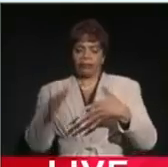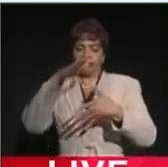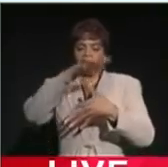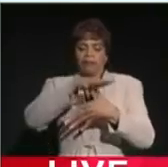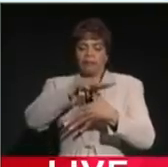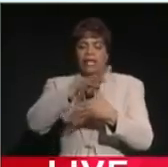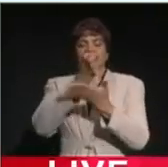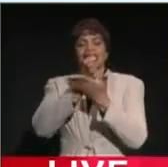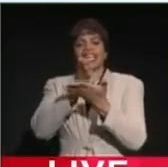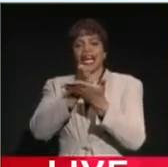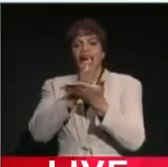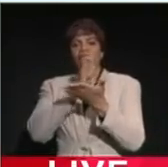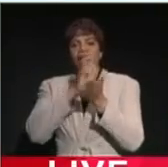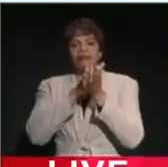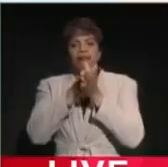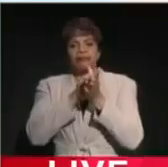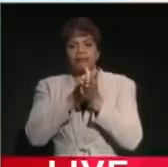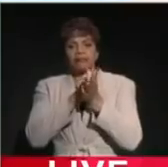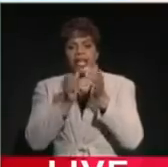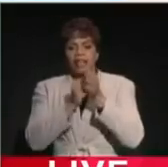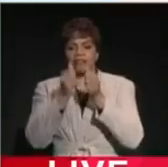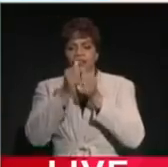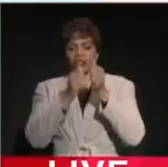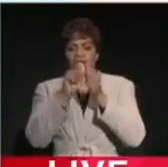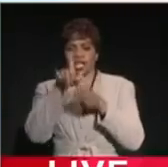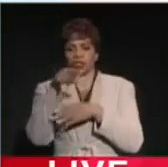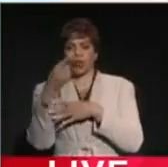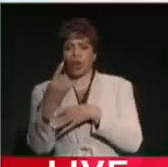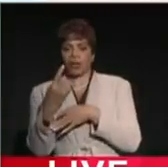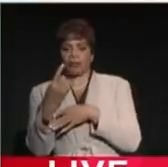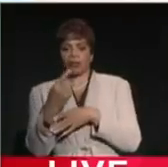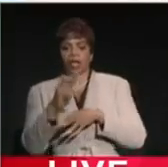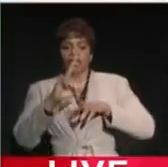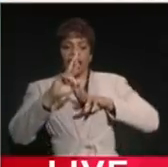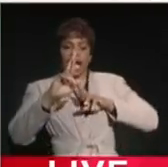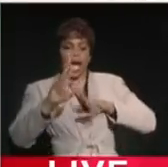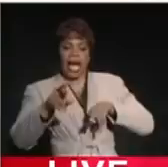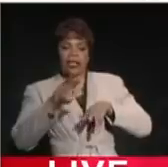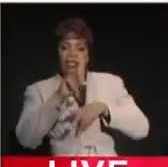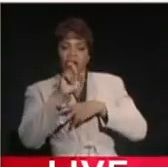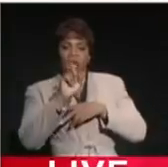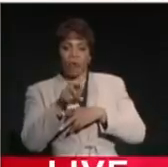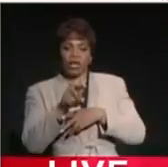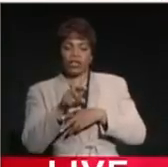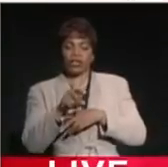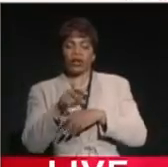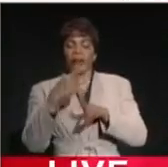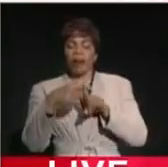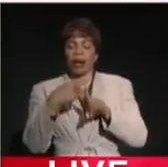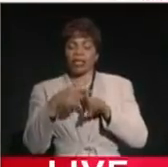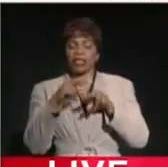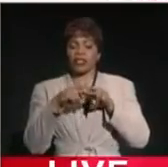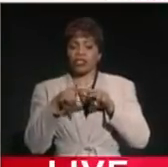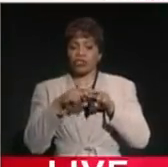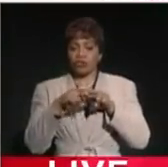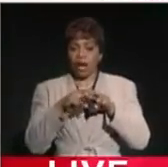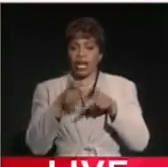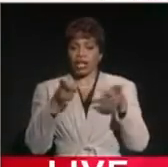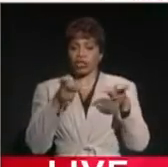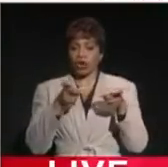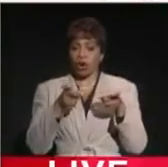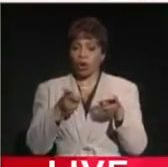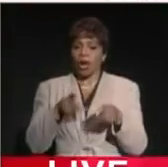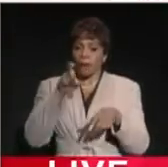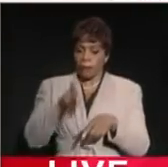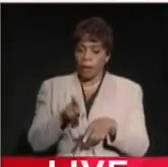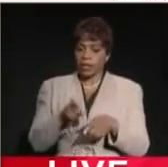us. Infrastructure is one of them. But you didn't answer the question about positive train control. To fund it. It has to be done. There's no choice. Well, where would the funding